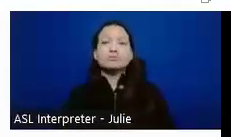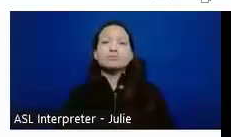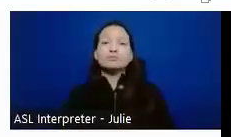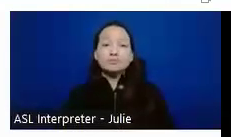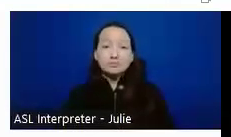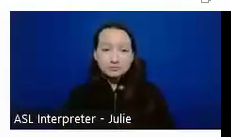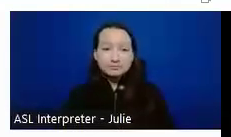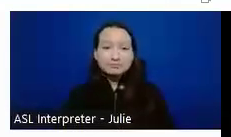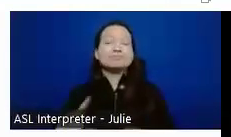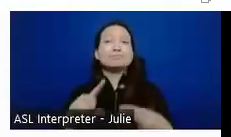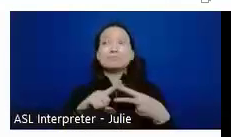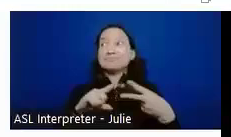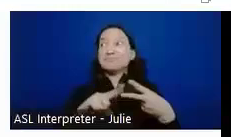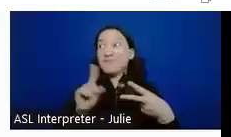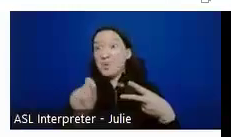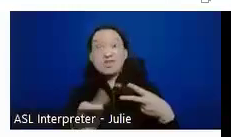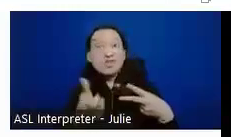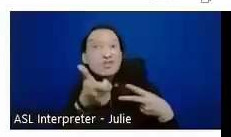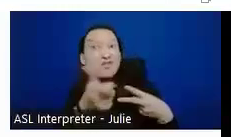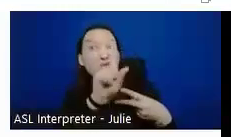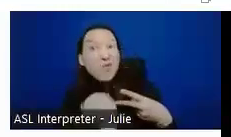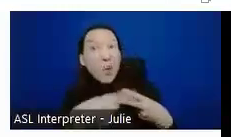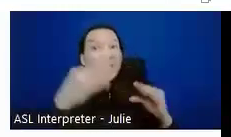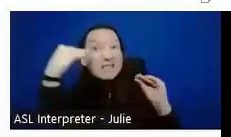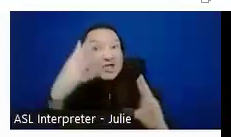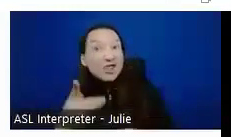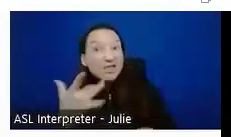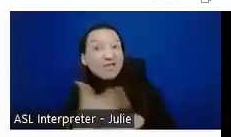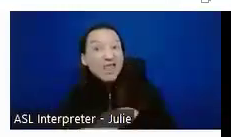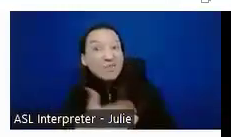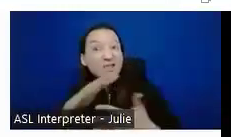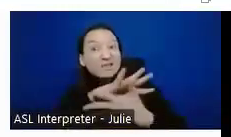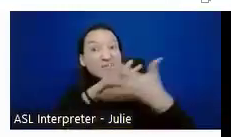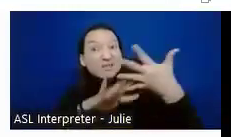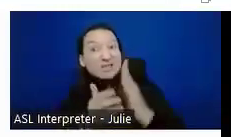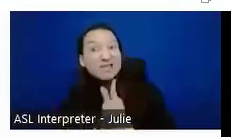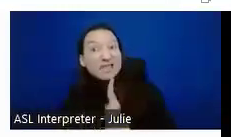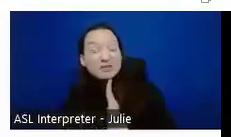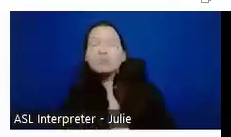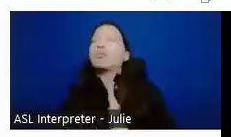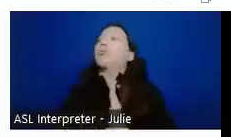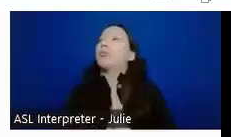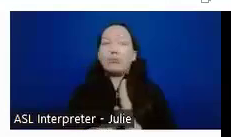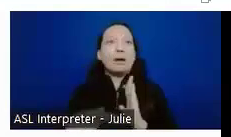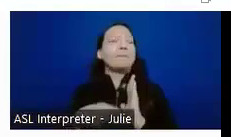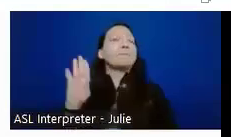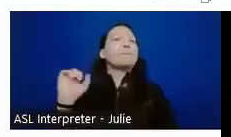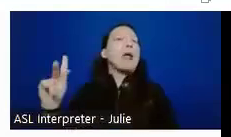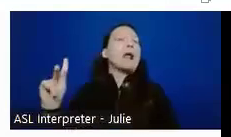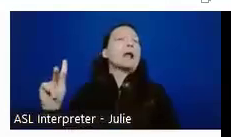So the other question is, are you the only teacher of those skills? That's the example I gave with the